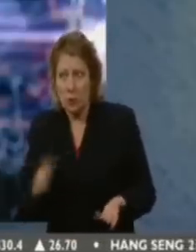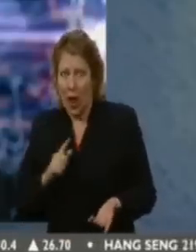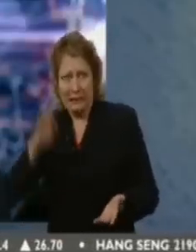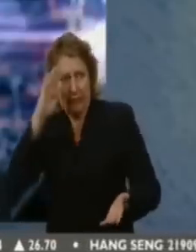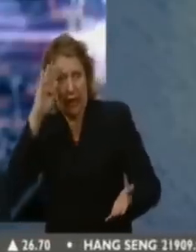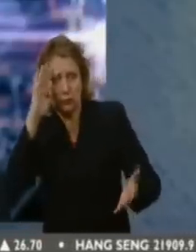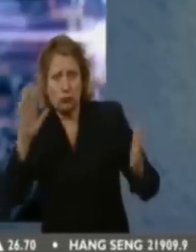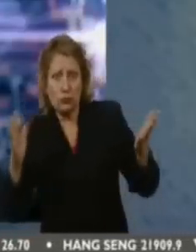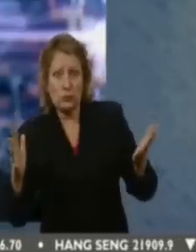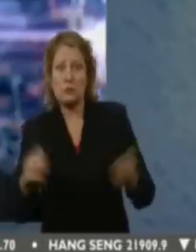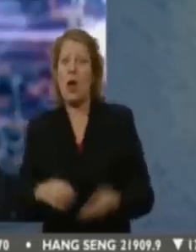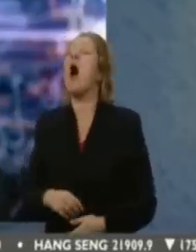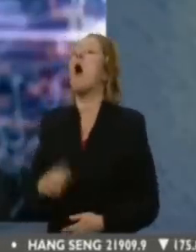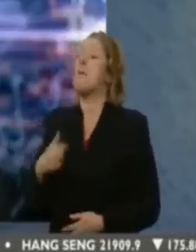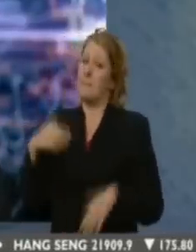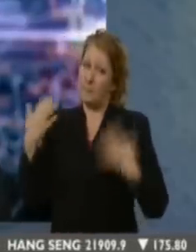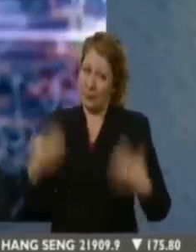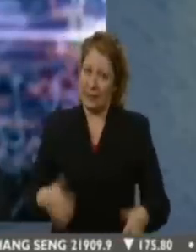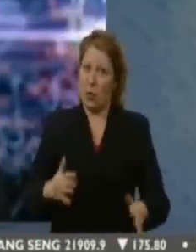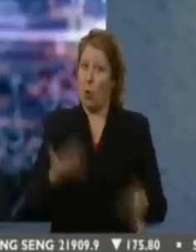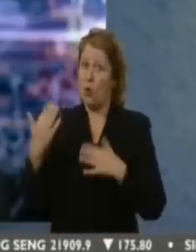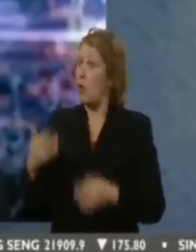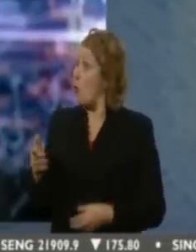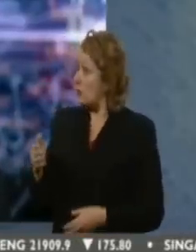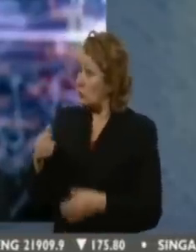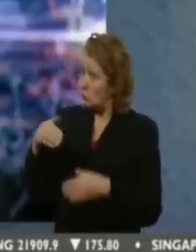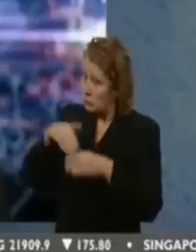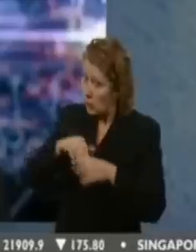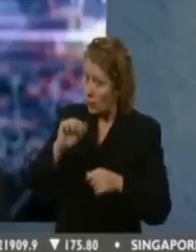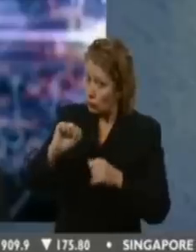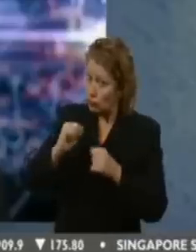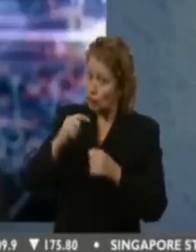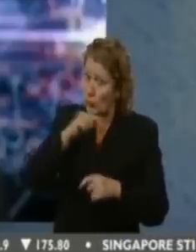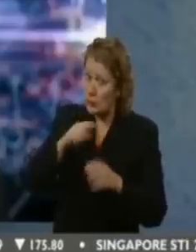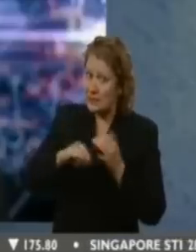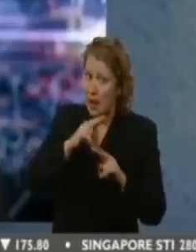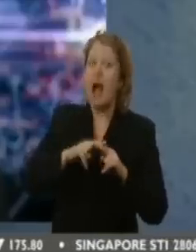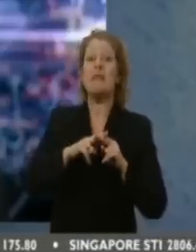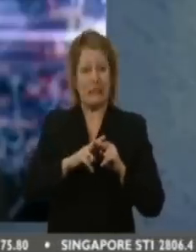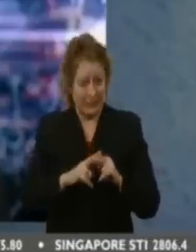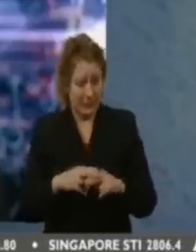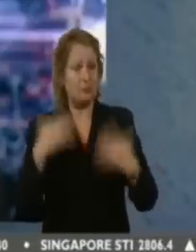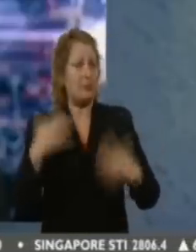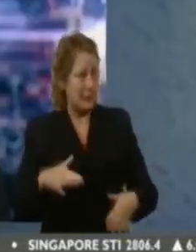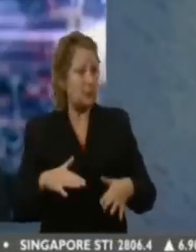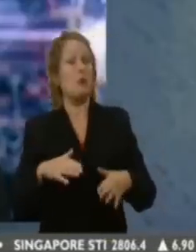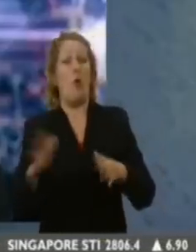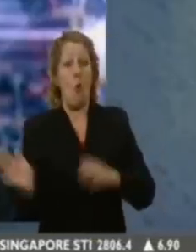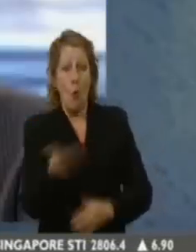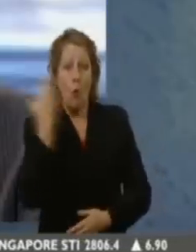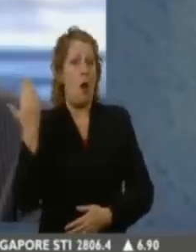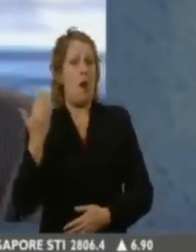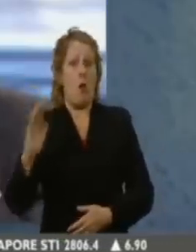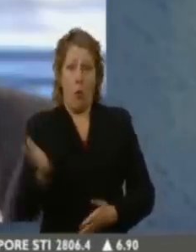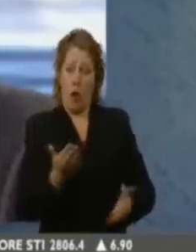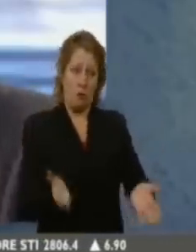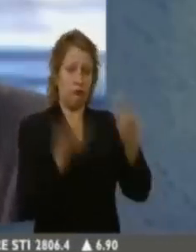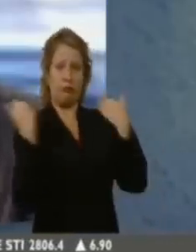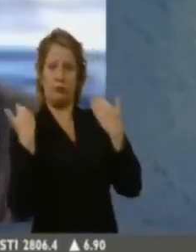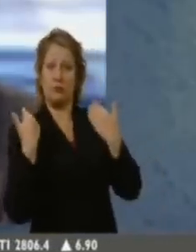of our staff out of harm's way, and we took including all... Including Russian staff? Yeah, including Russian staff, and we took all of our lawyers out of harm's way. And do you, in retrospect, feel you perhaps should have